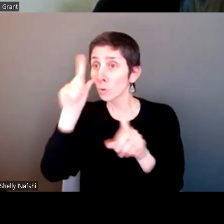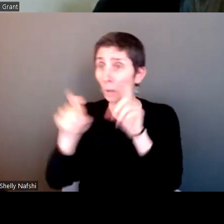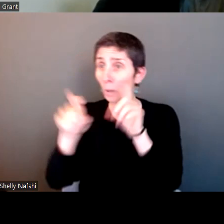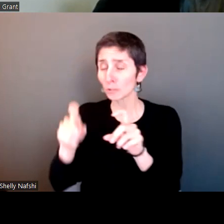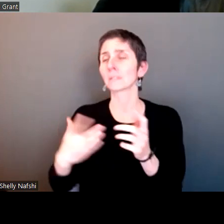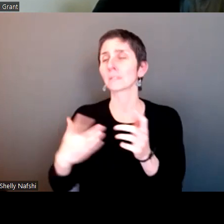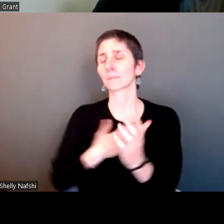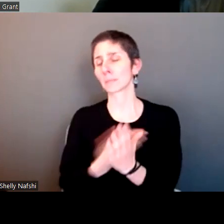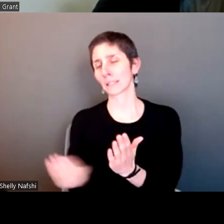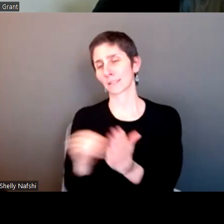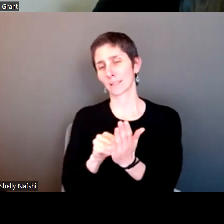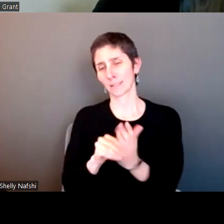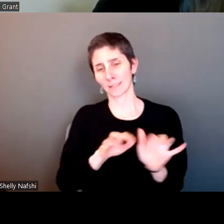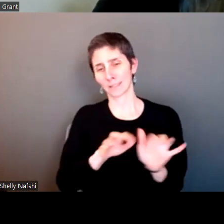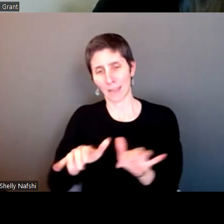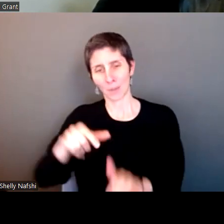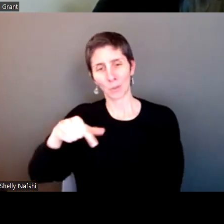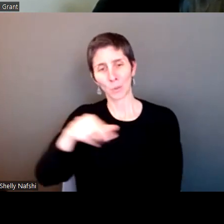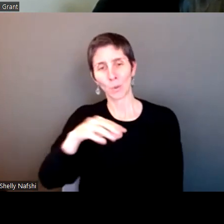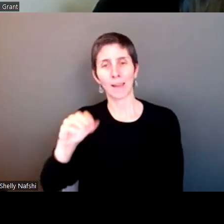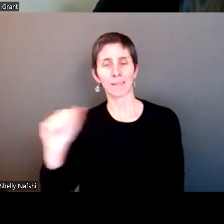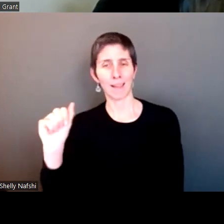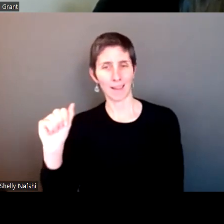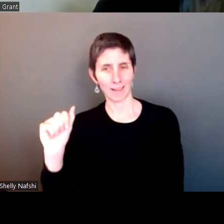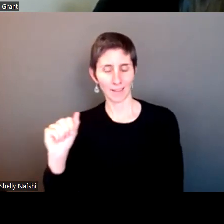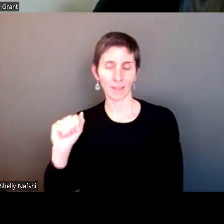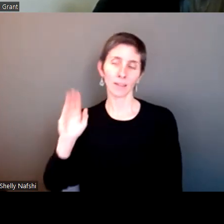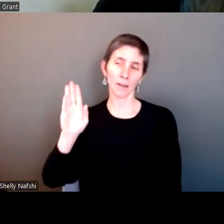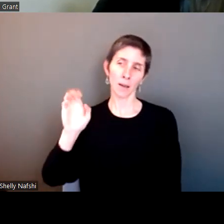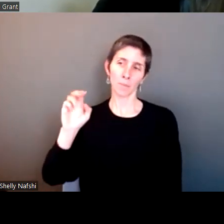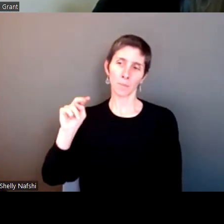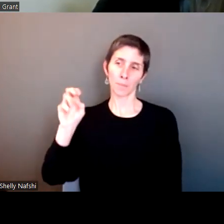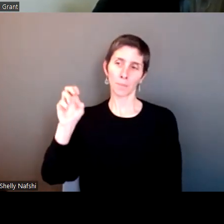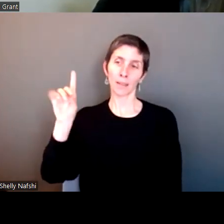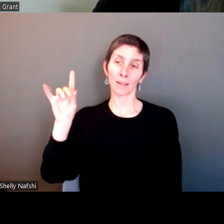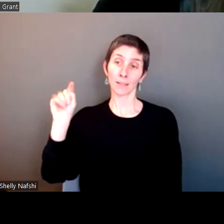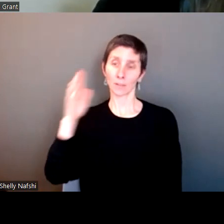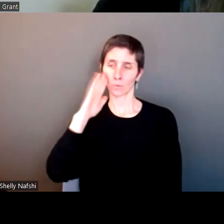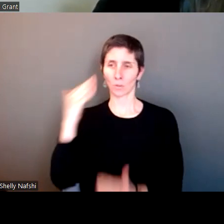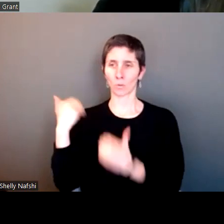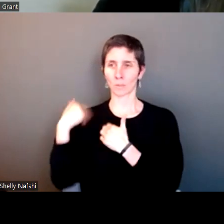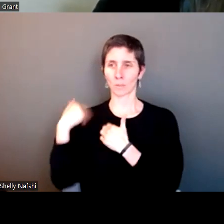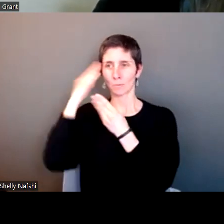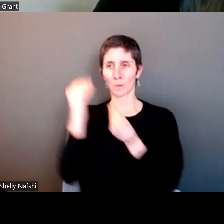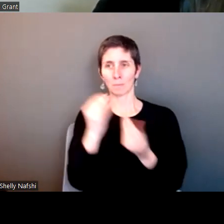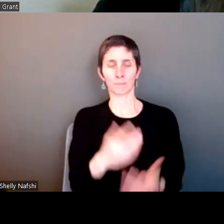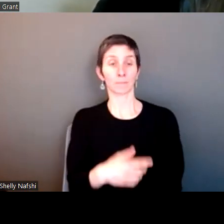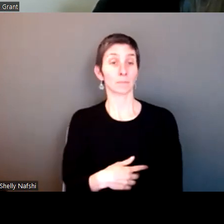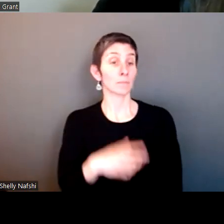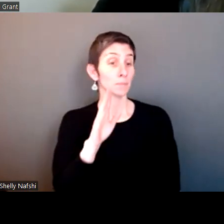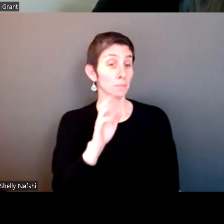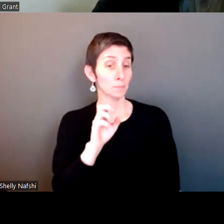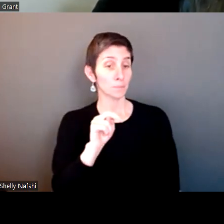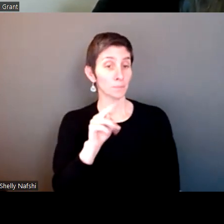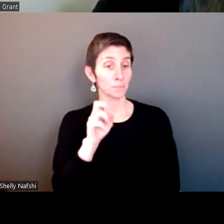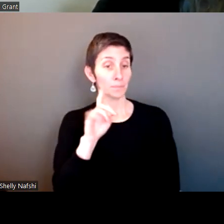Benedict will retrieve them. Are there any questions, Benedict? For now, I'm not seeing any. I